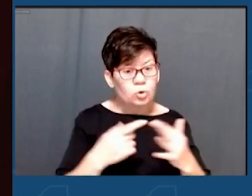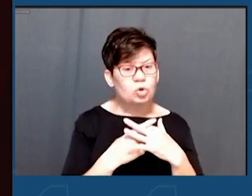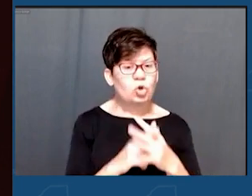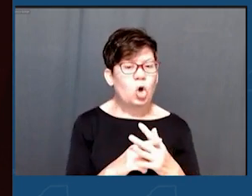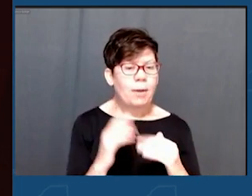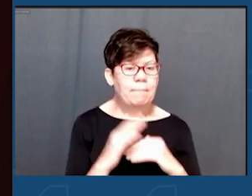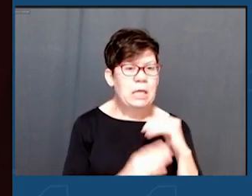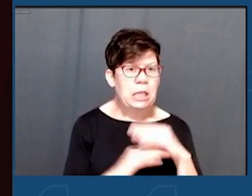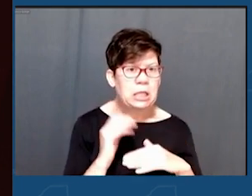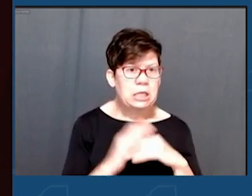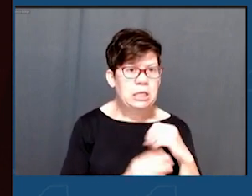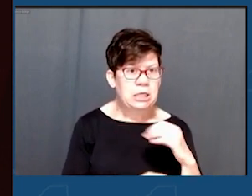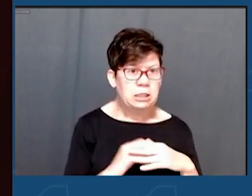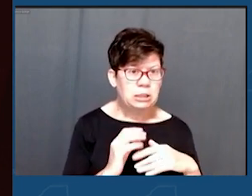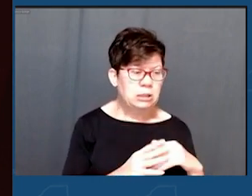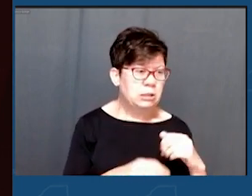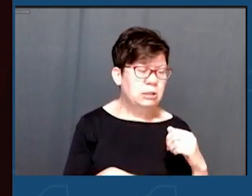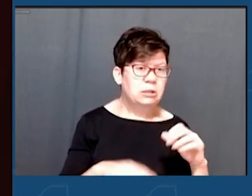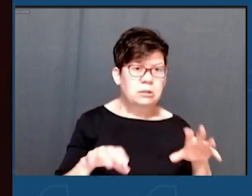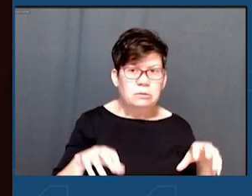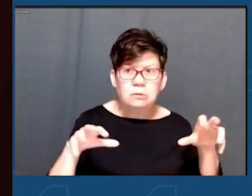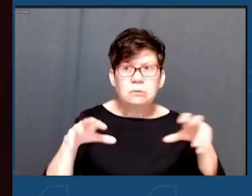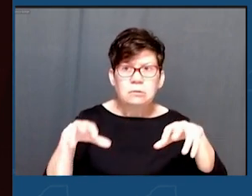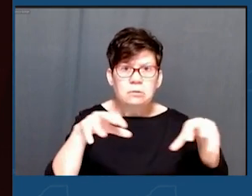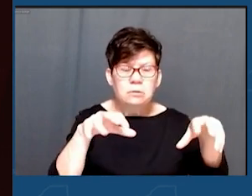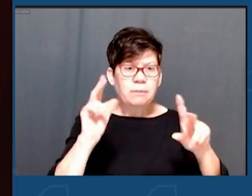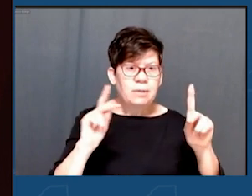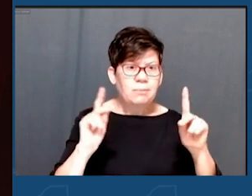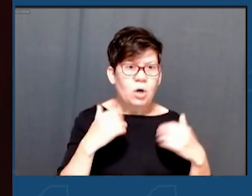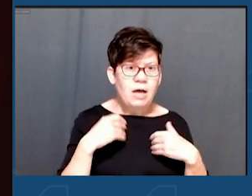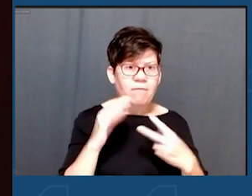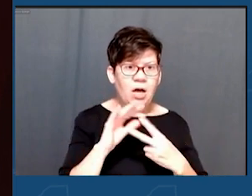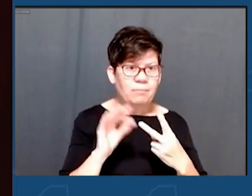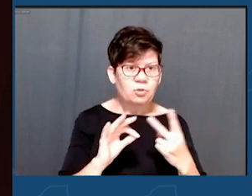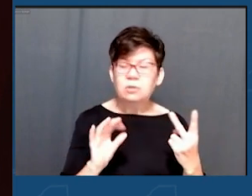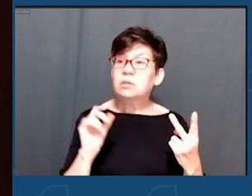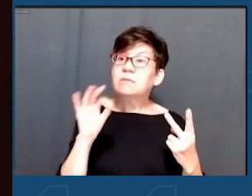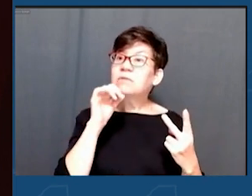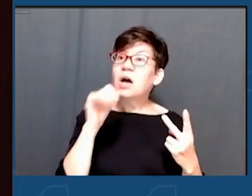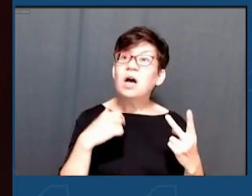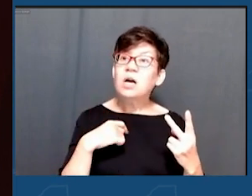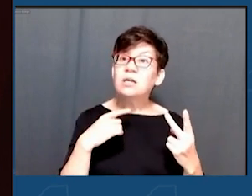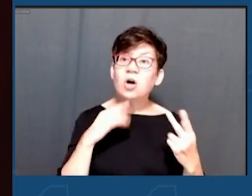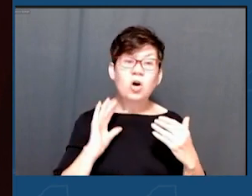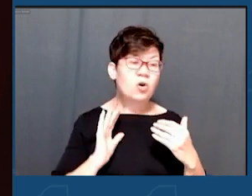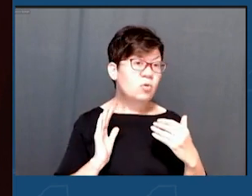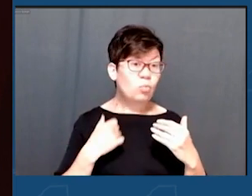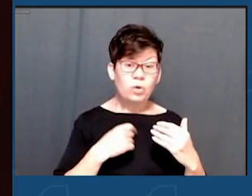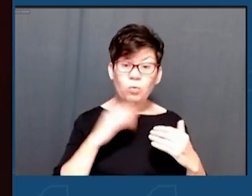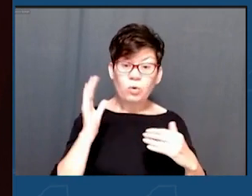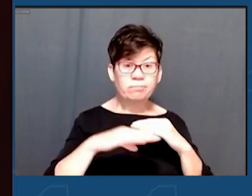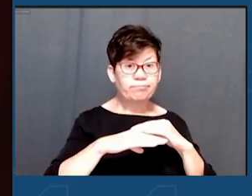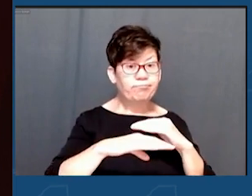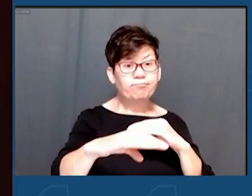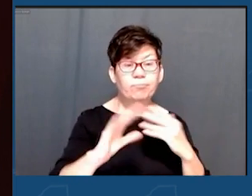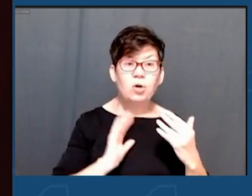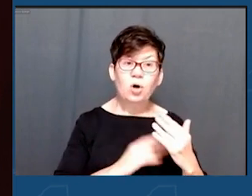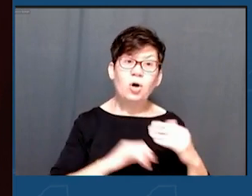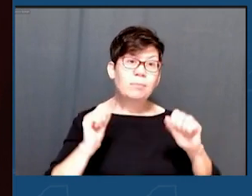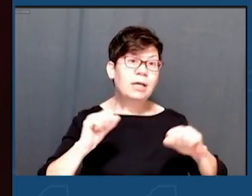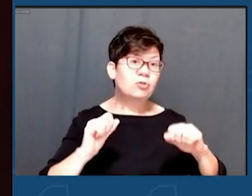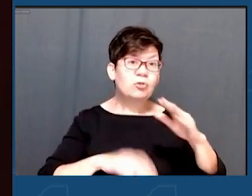Give people options, because otherwise our full potential will never be realized. And that, to me, would be a shame.